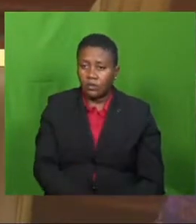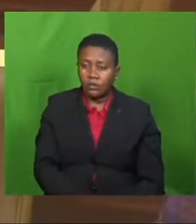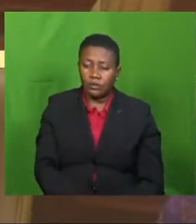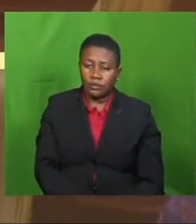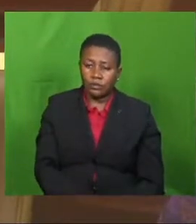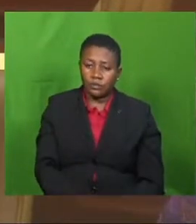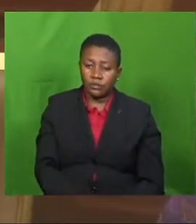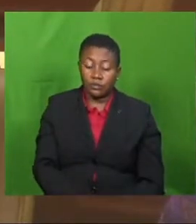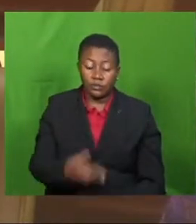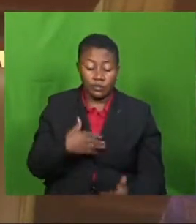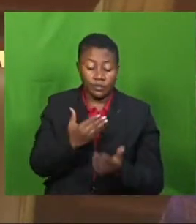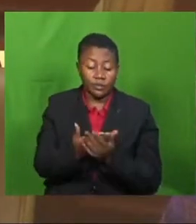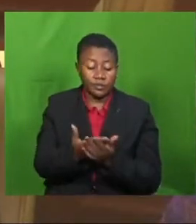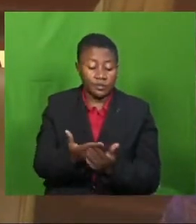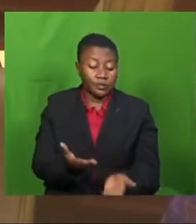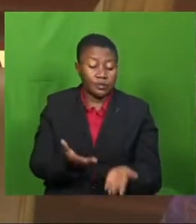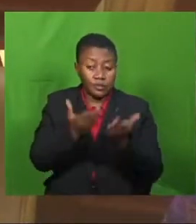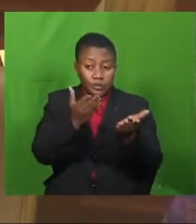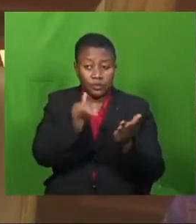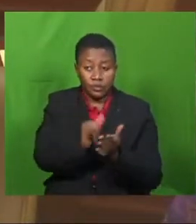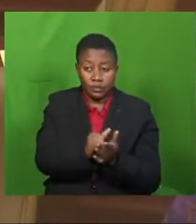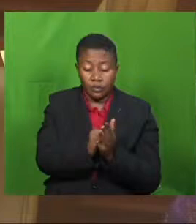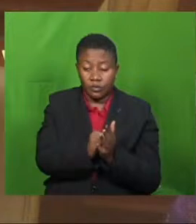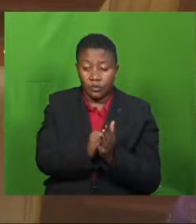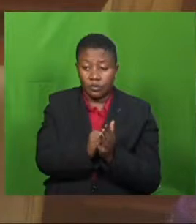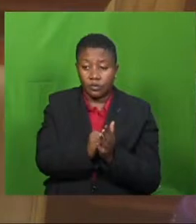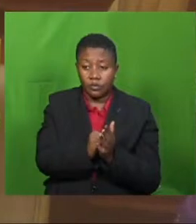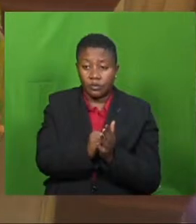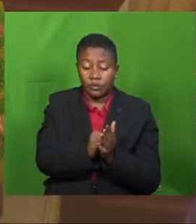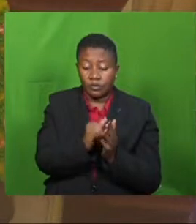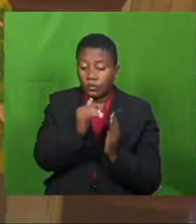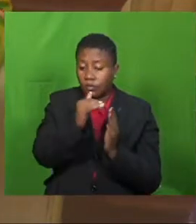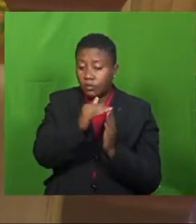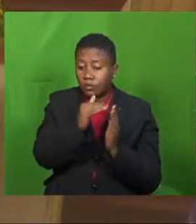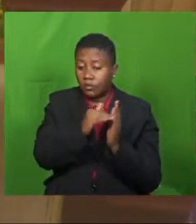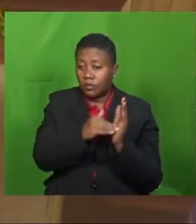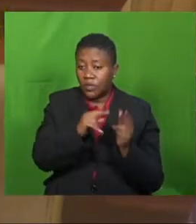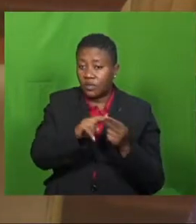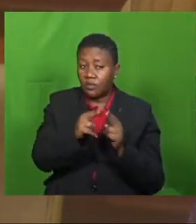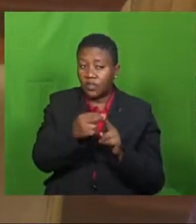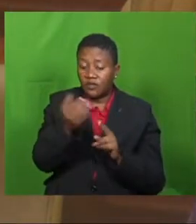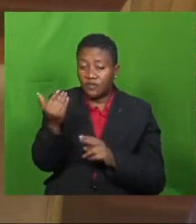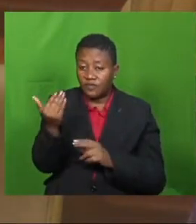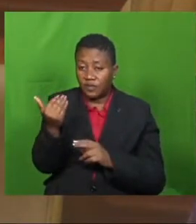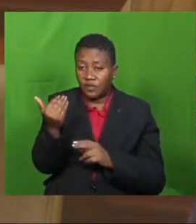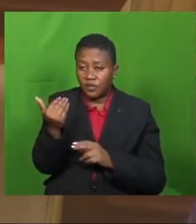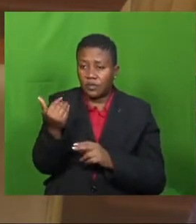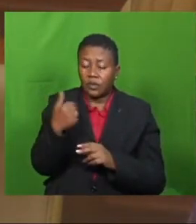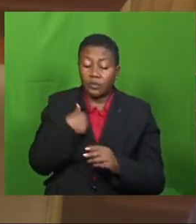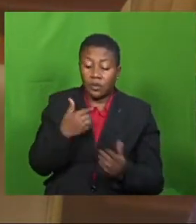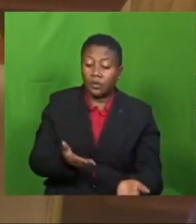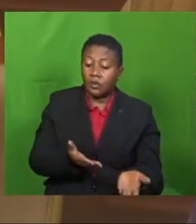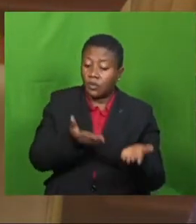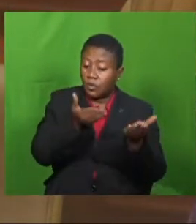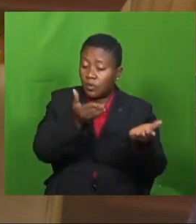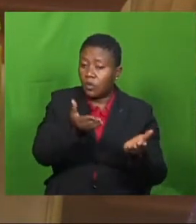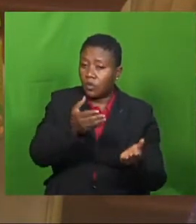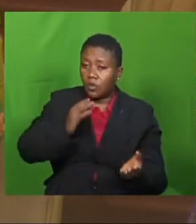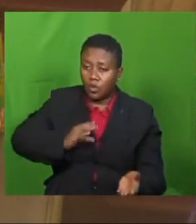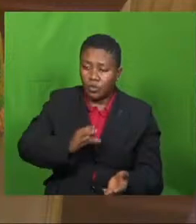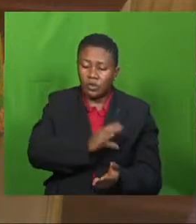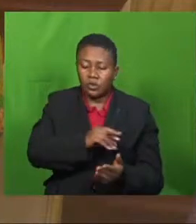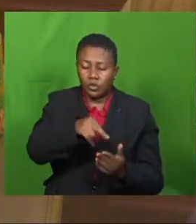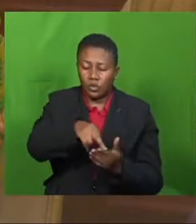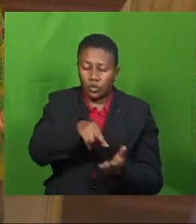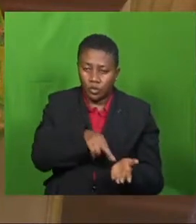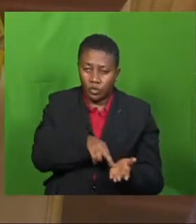numbered 15, page 10 on the order paper be adopted today. And so doing, I present the committee's report,